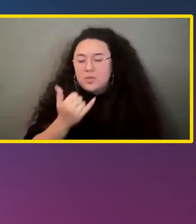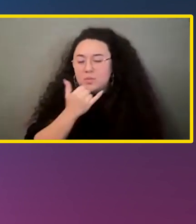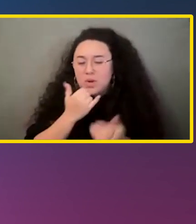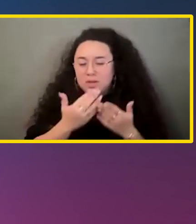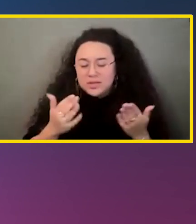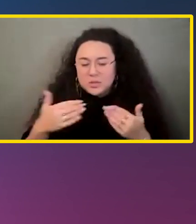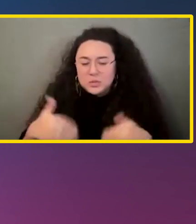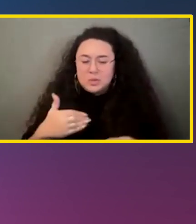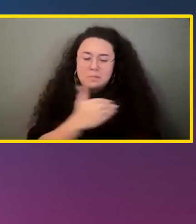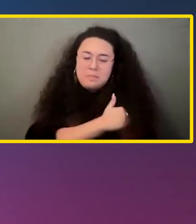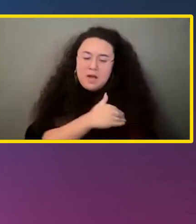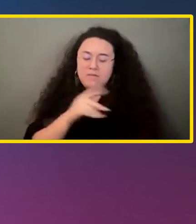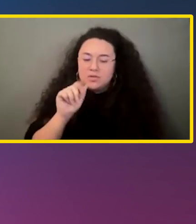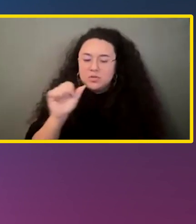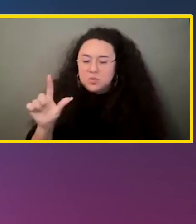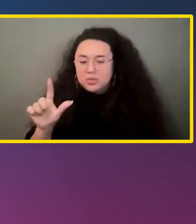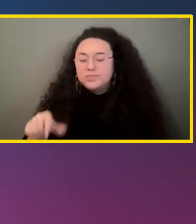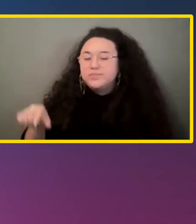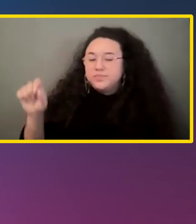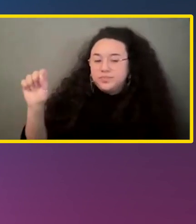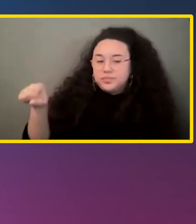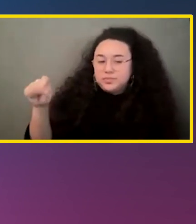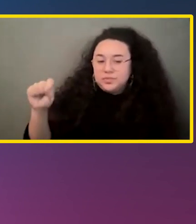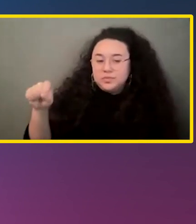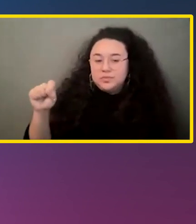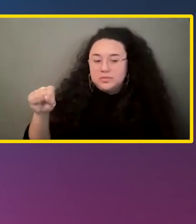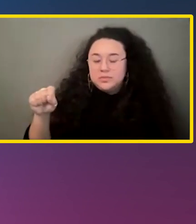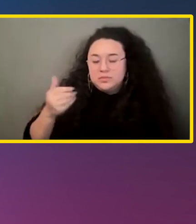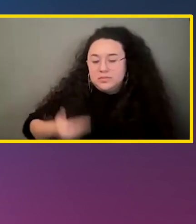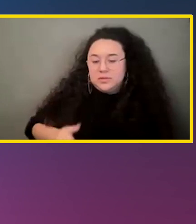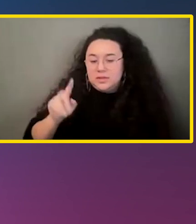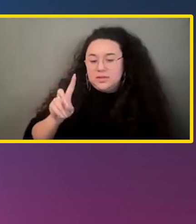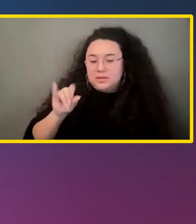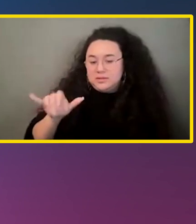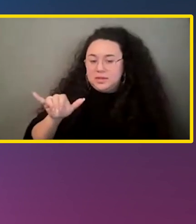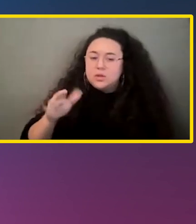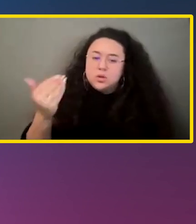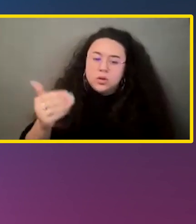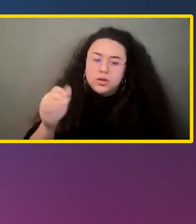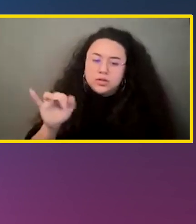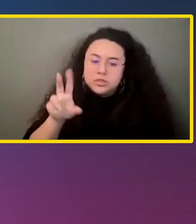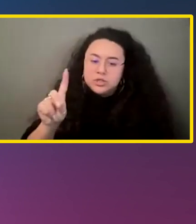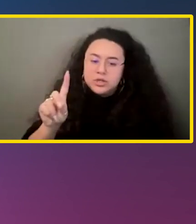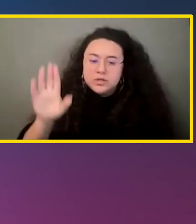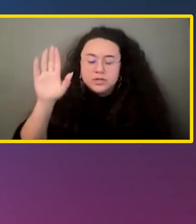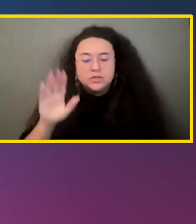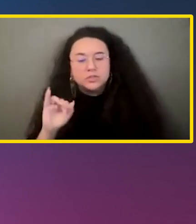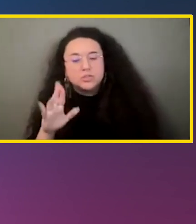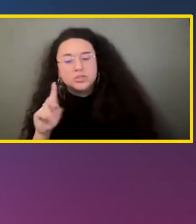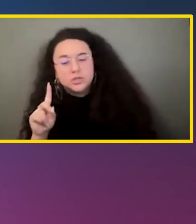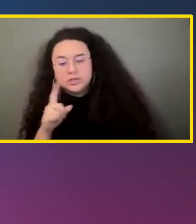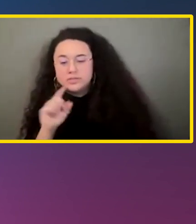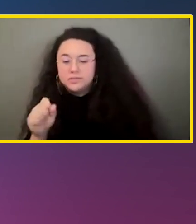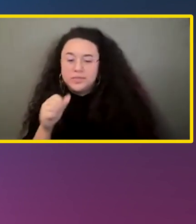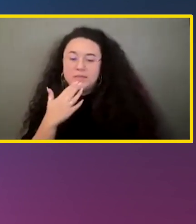powerful tool. Yeah. Yes. Yes. This is Lindsey. Go ahead, Jared. This is Jared. Thank